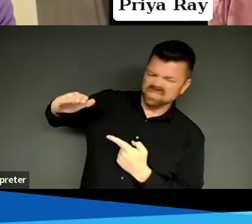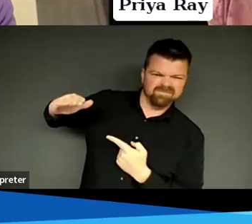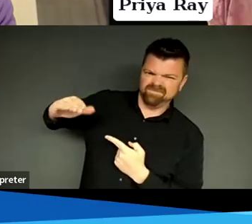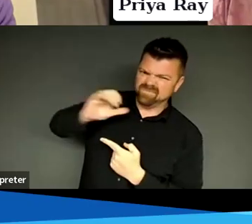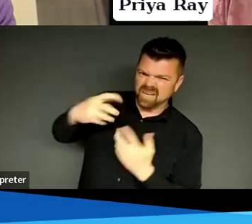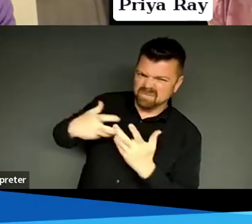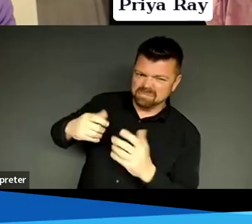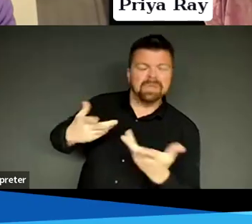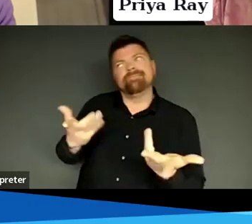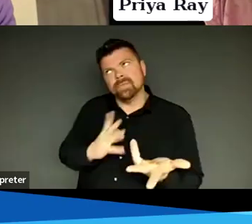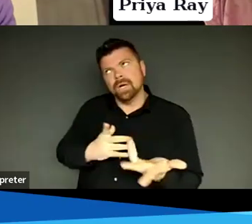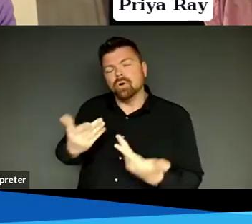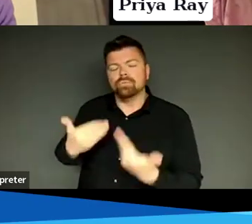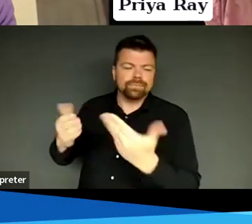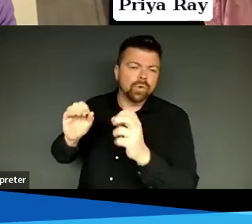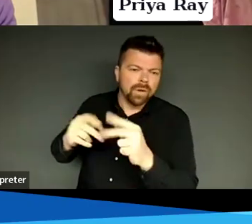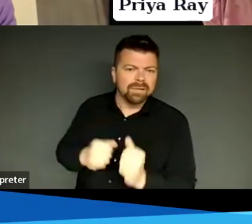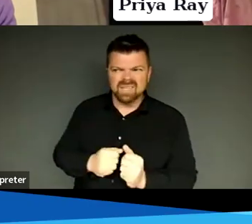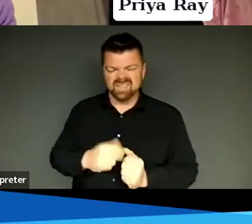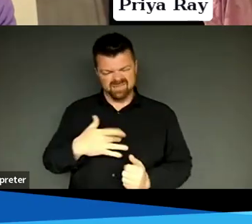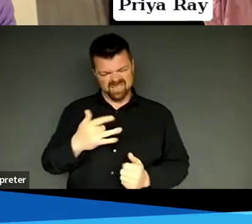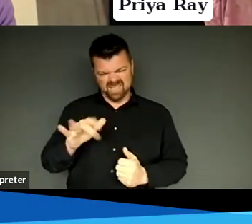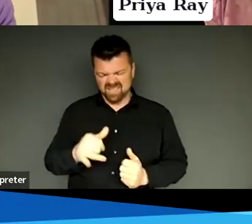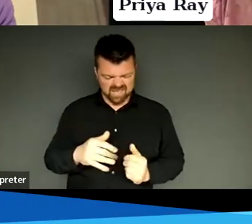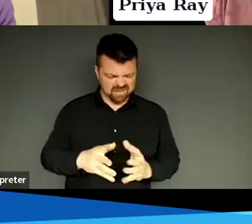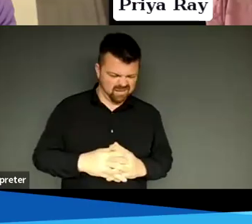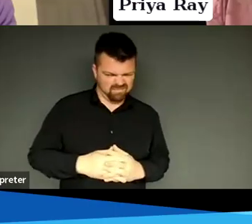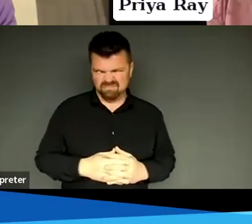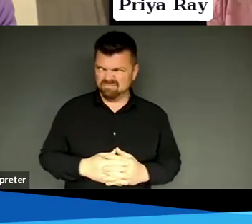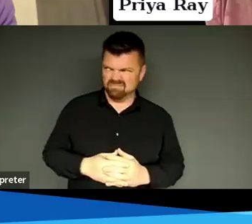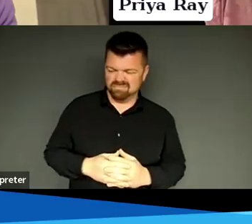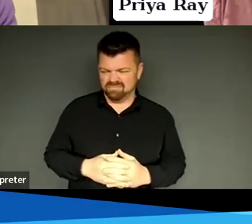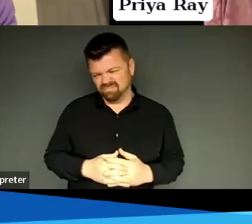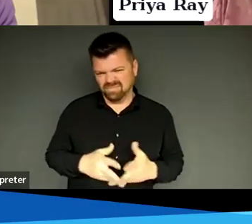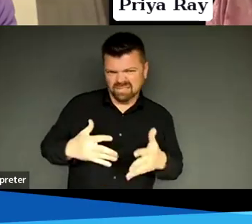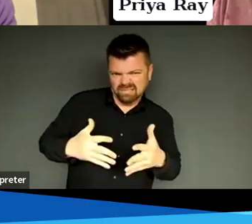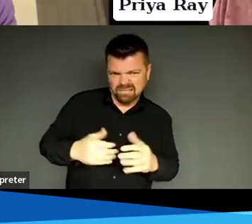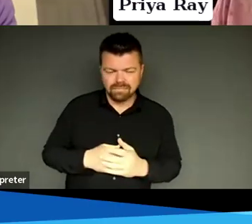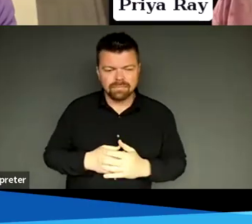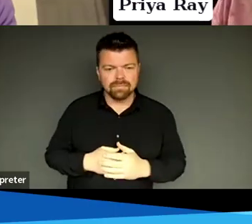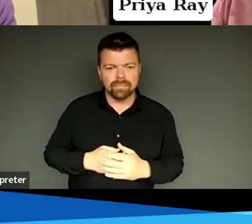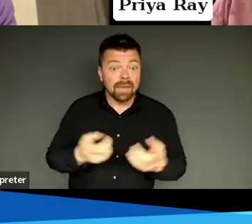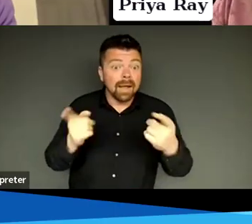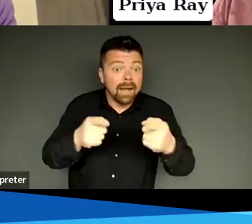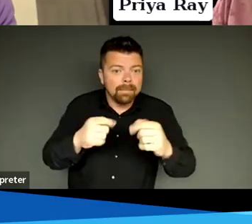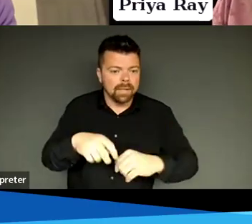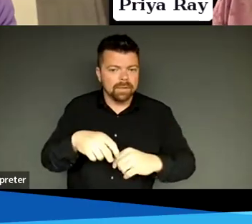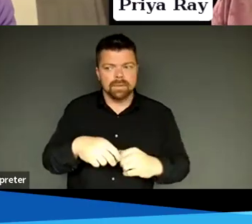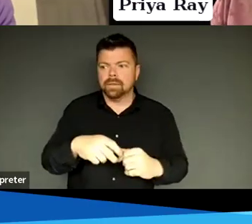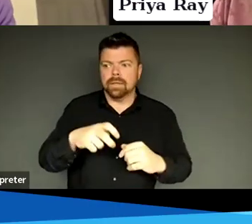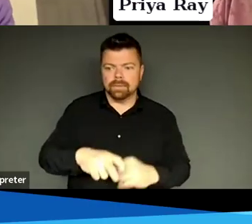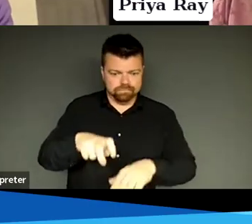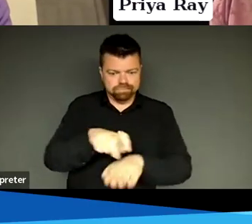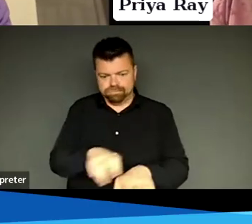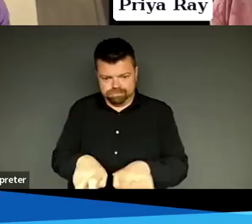I'll do it. And it was really nerve wracking because they got me on, they didn't have me take all my clothes